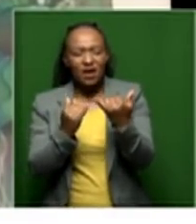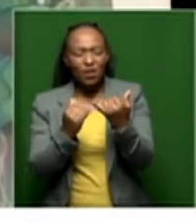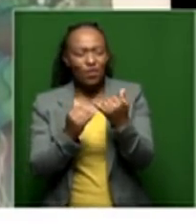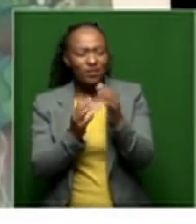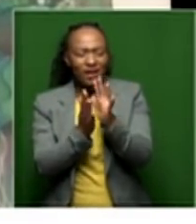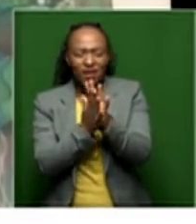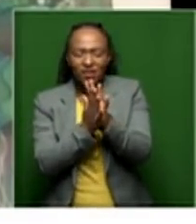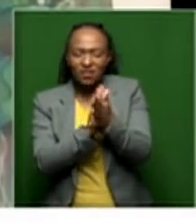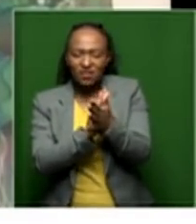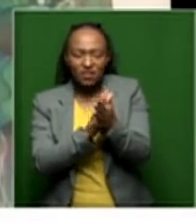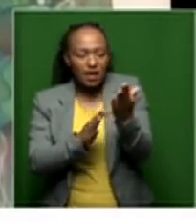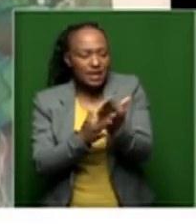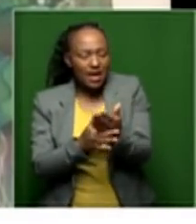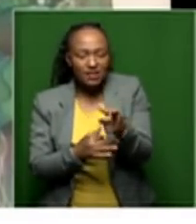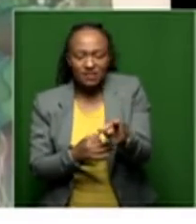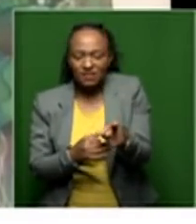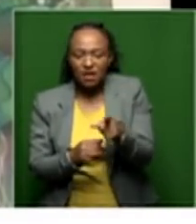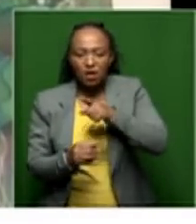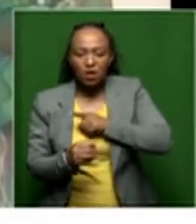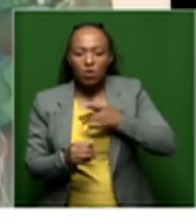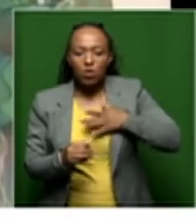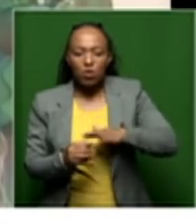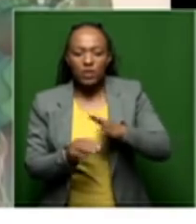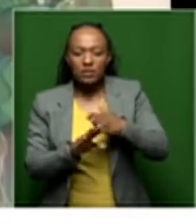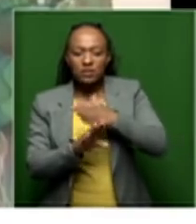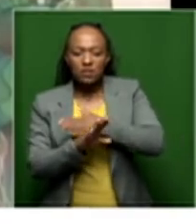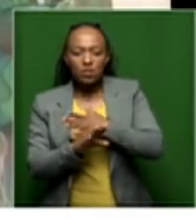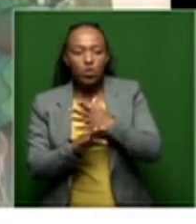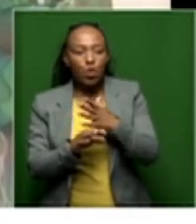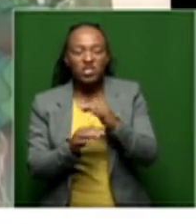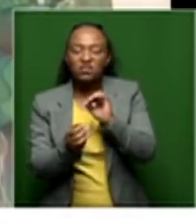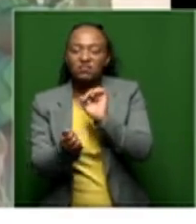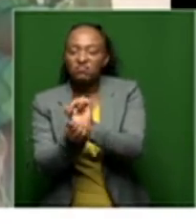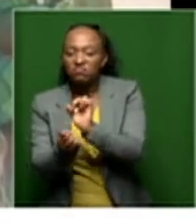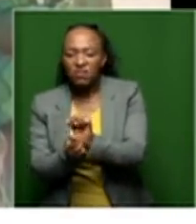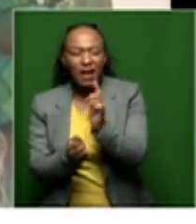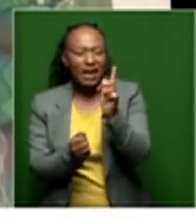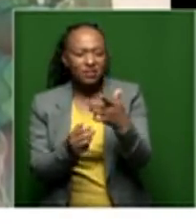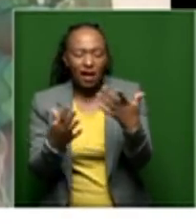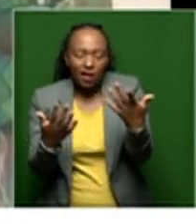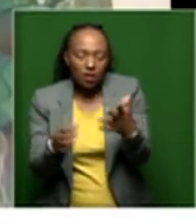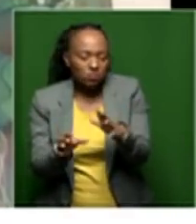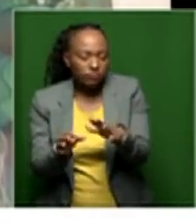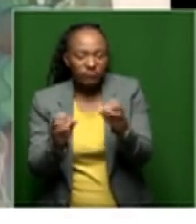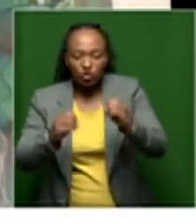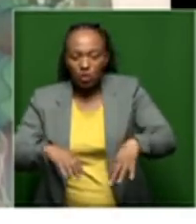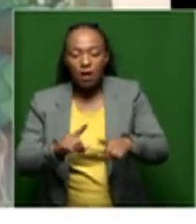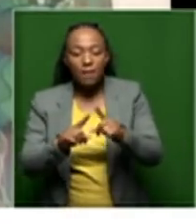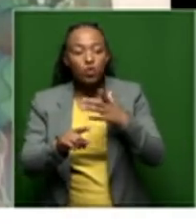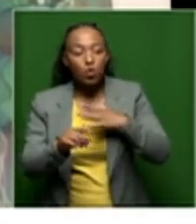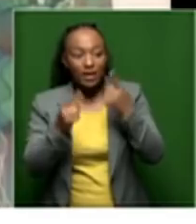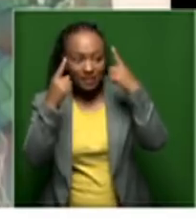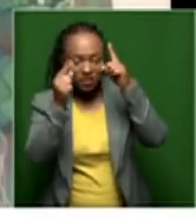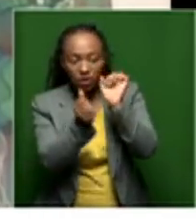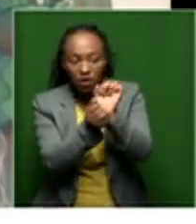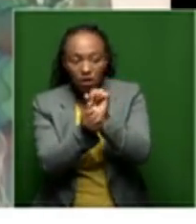the case, because we do not want botched cases. We want successful prosecutions, we want consequence management, we want